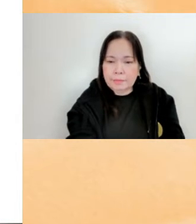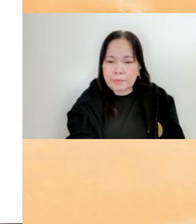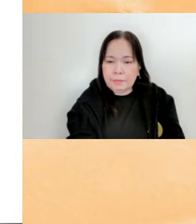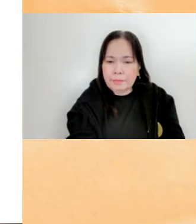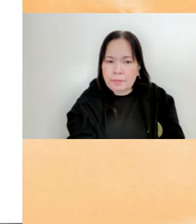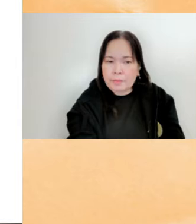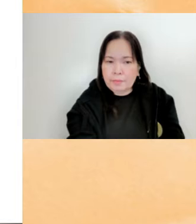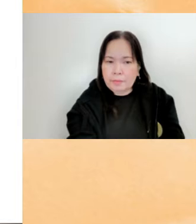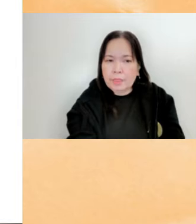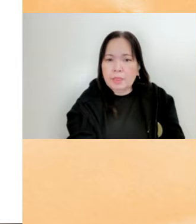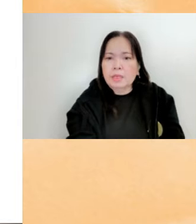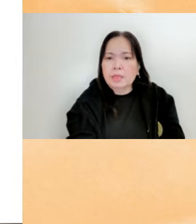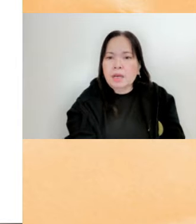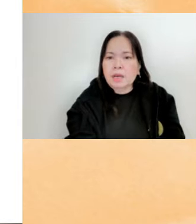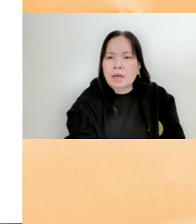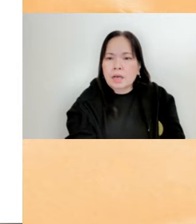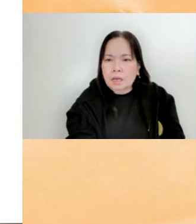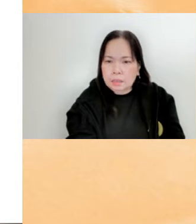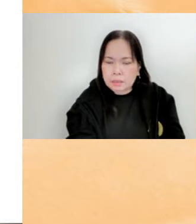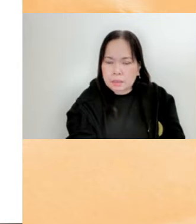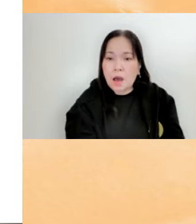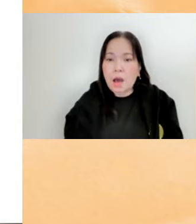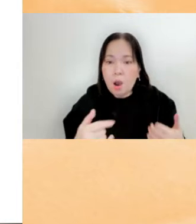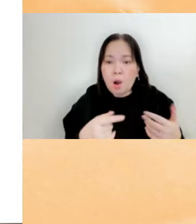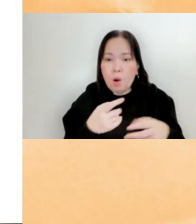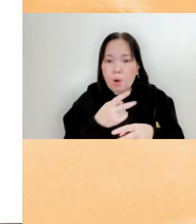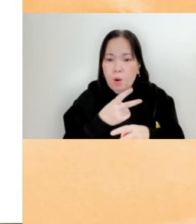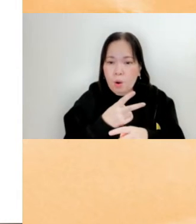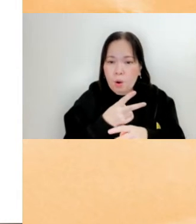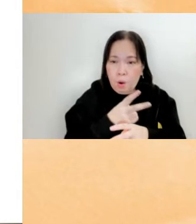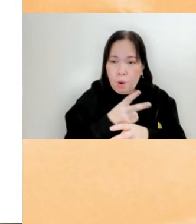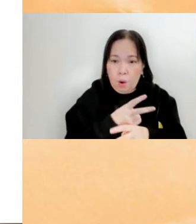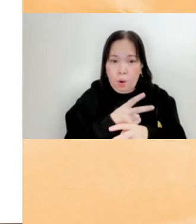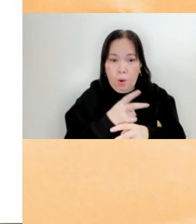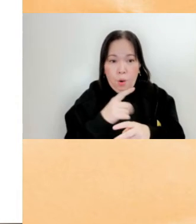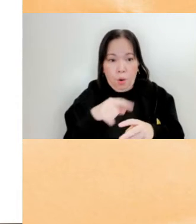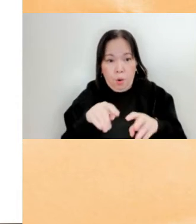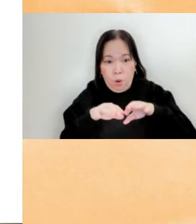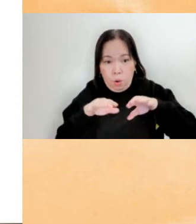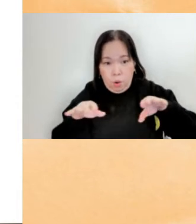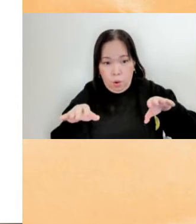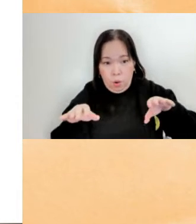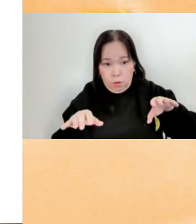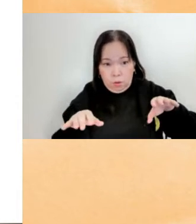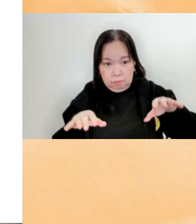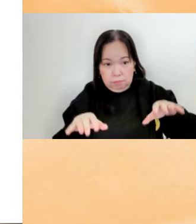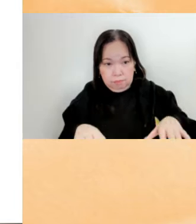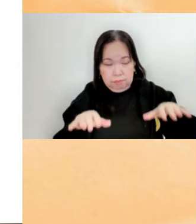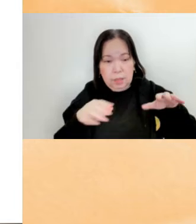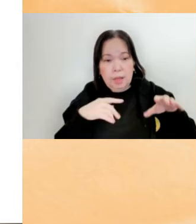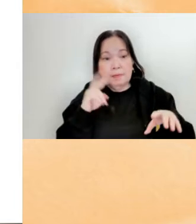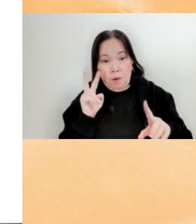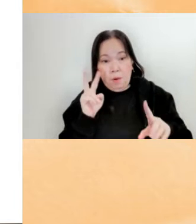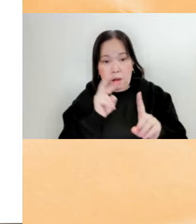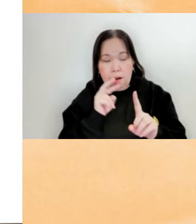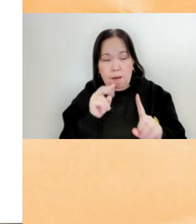Child rearing practices can be seen in two extremes of perspective. No? The first one is